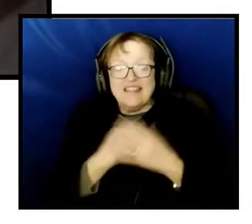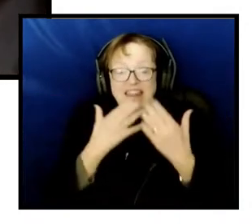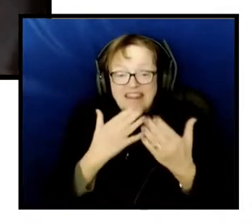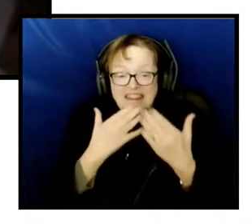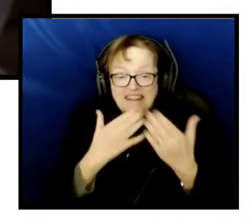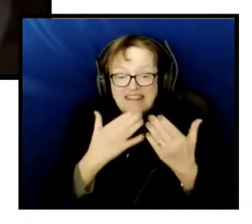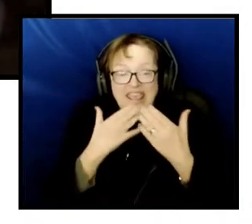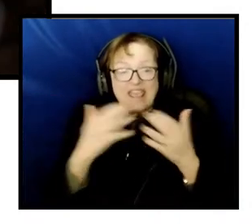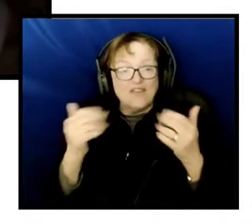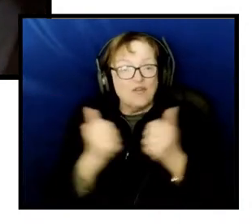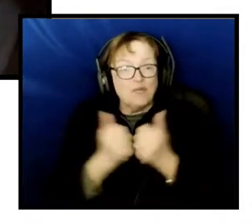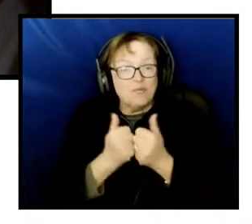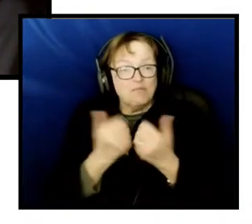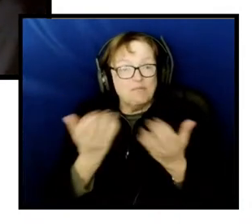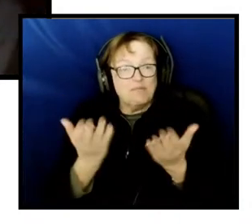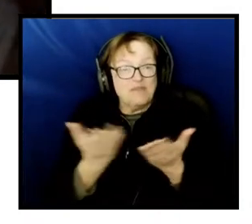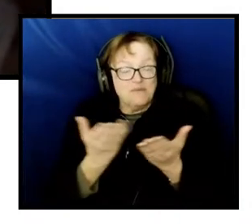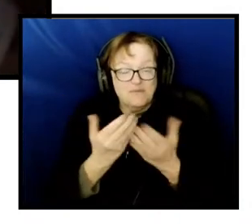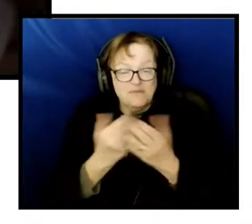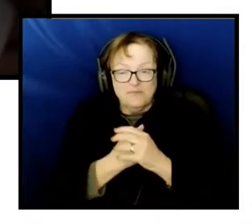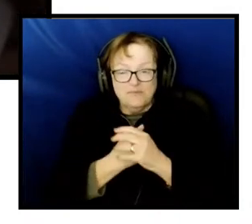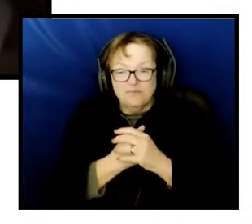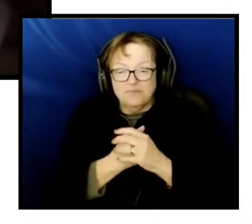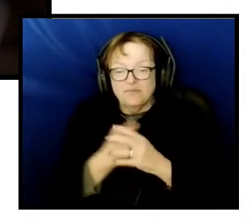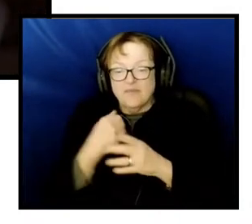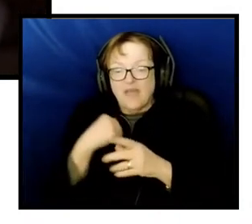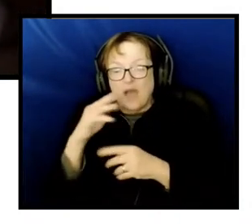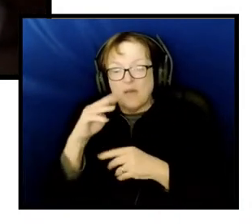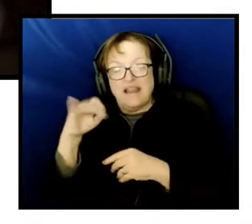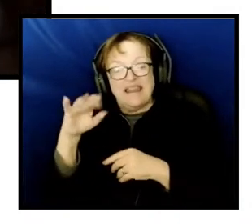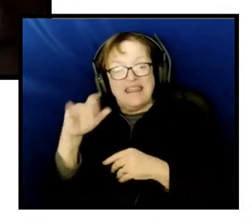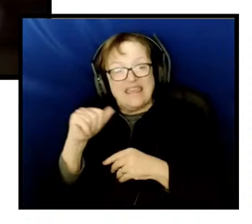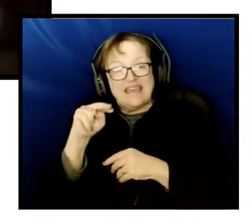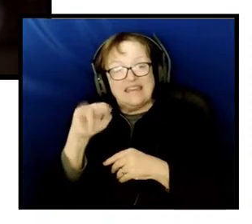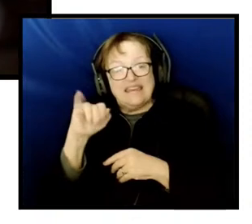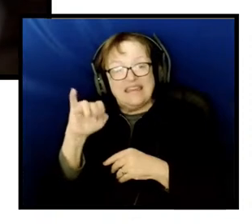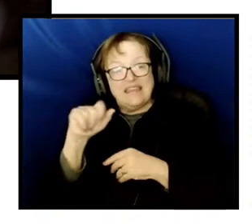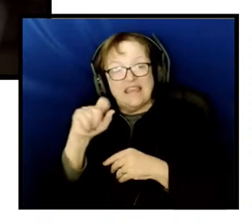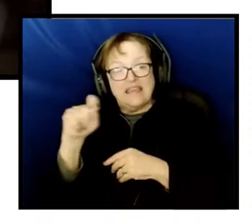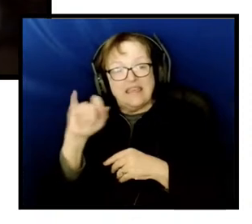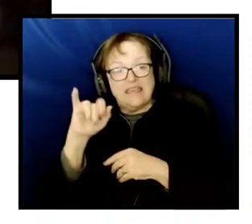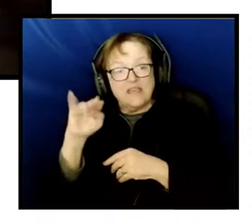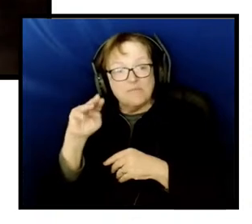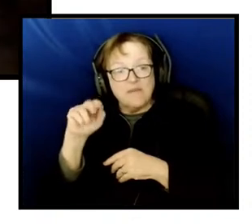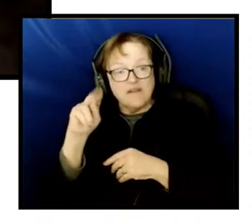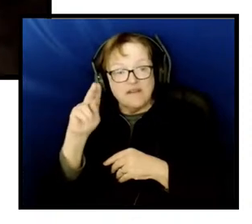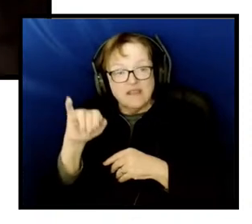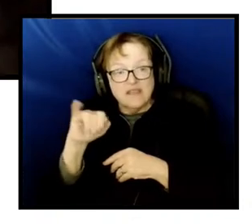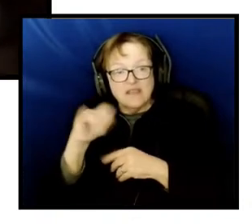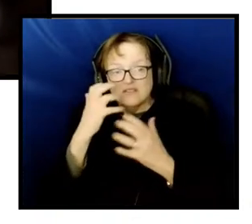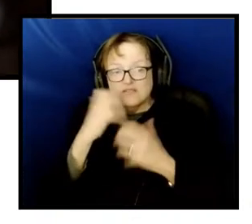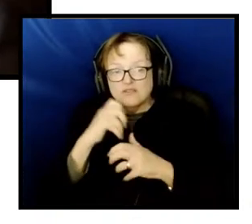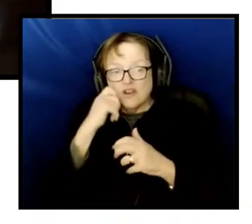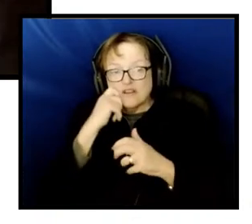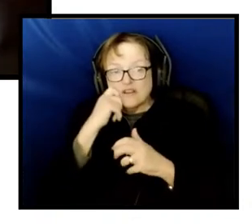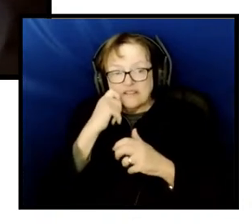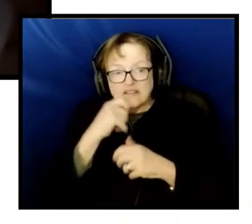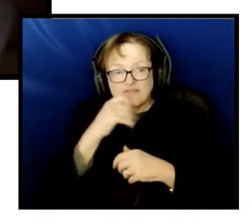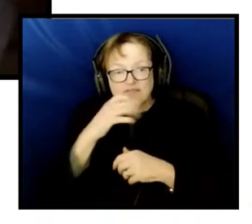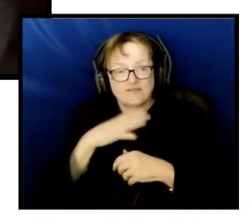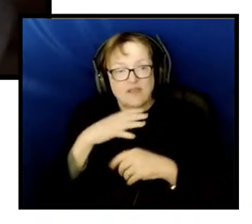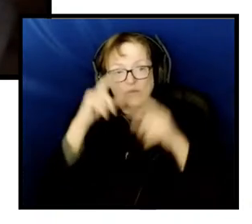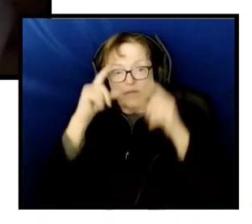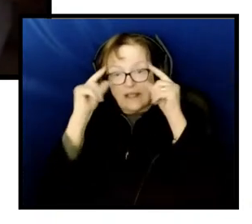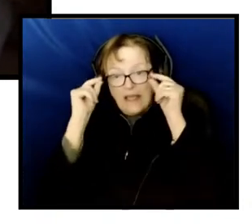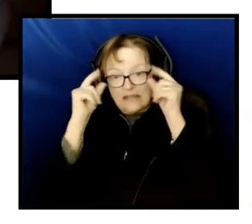with us tonight. My name is Malika Nia Imani. I am a dark-skinned femme wearing